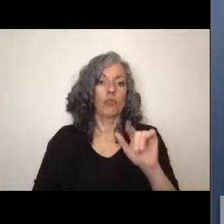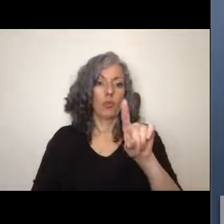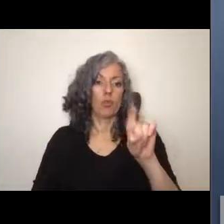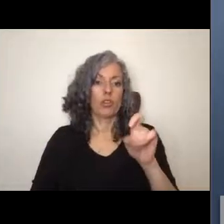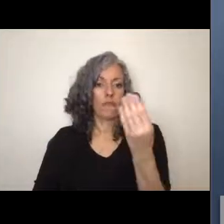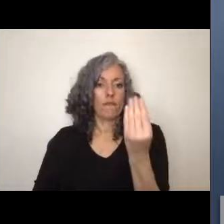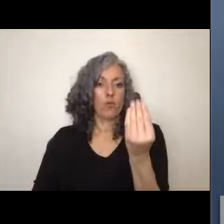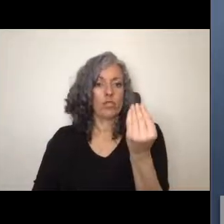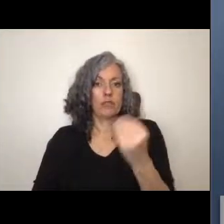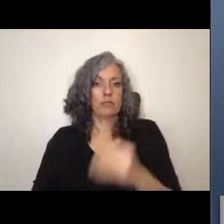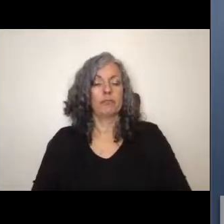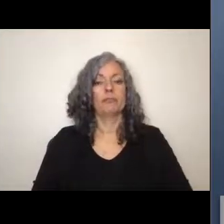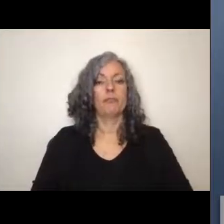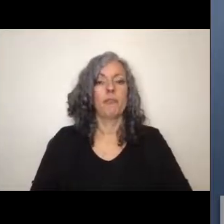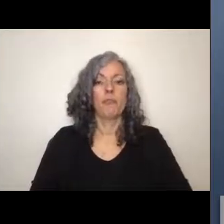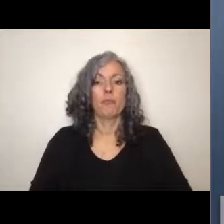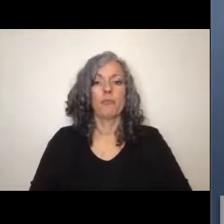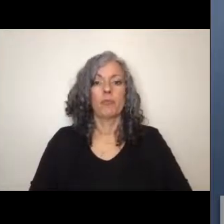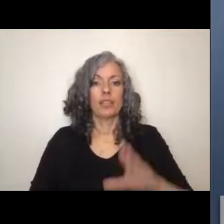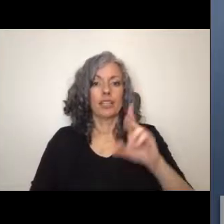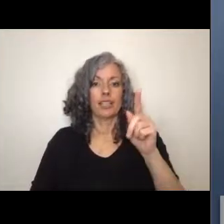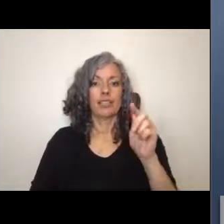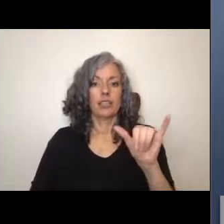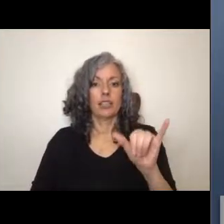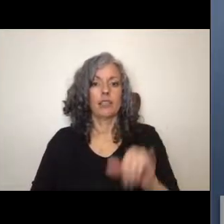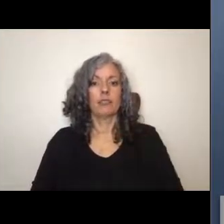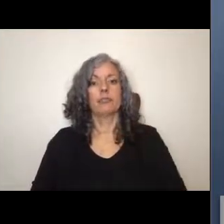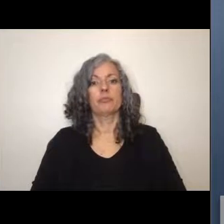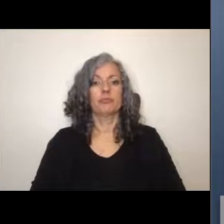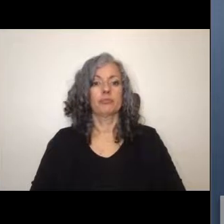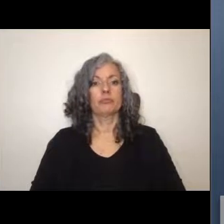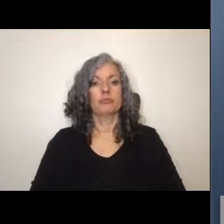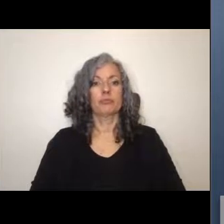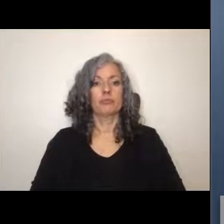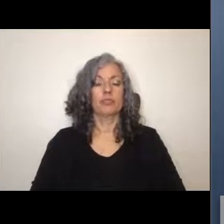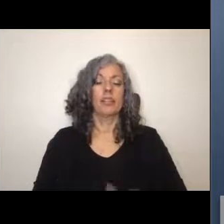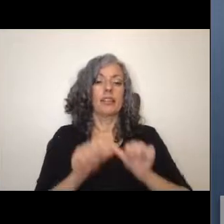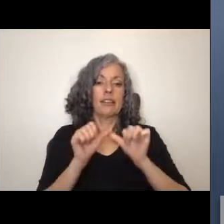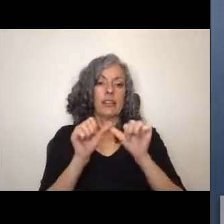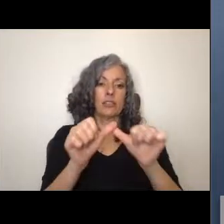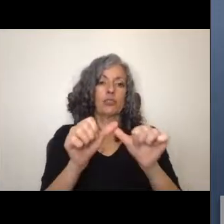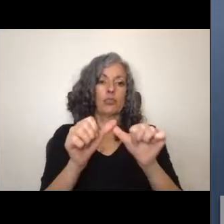114. Casey? Tab 114 is a request to extend the project completion deadline by 20